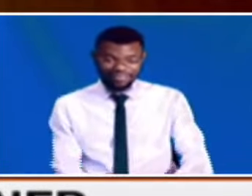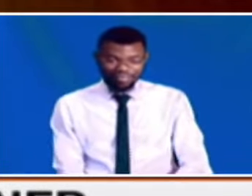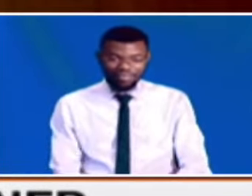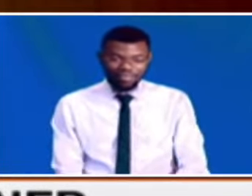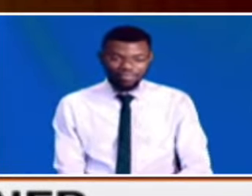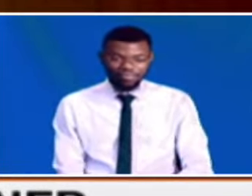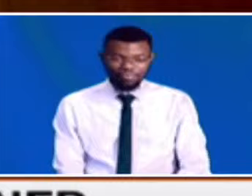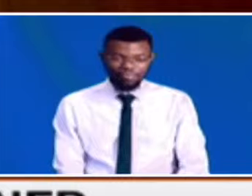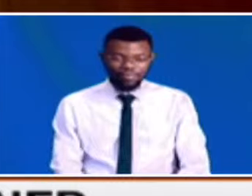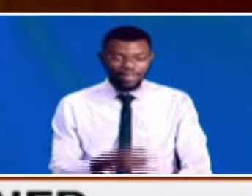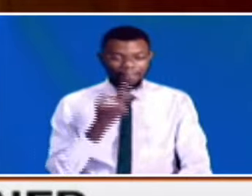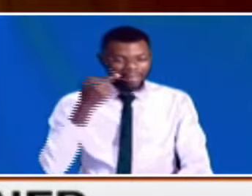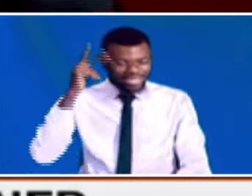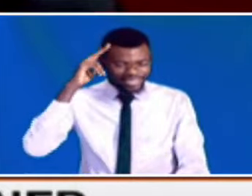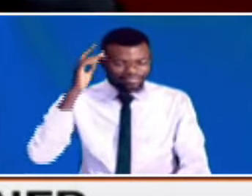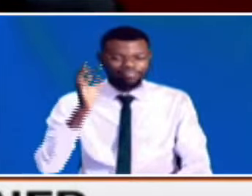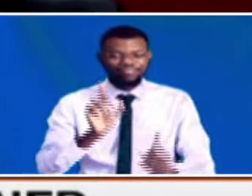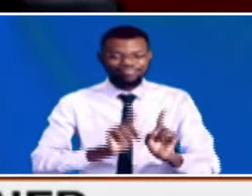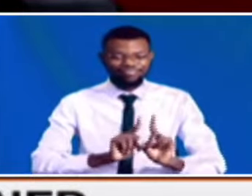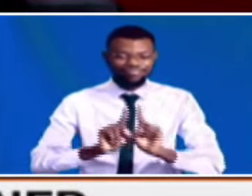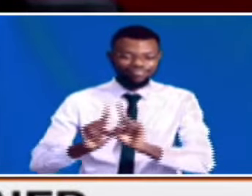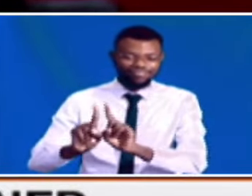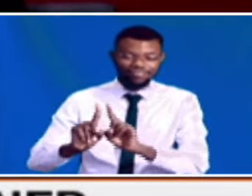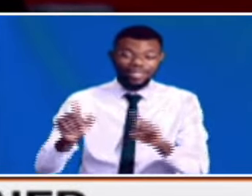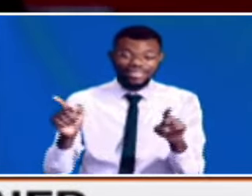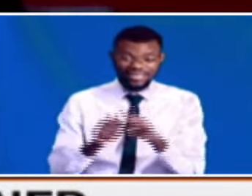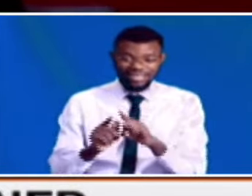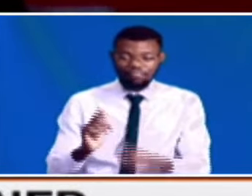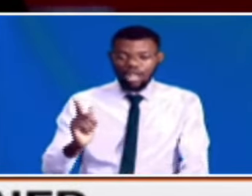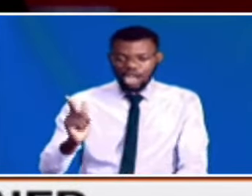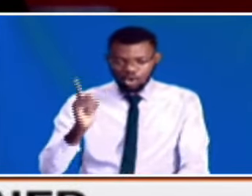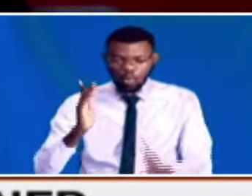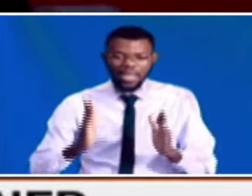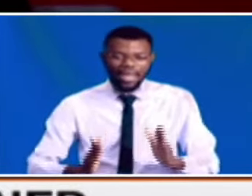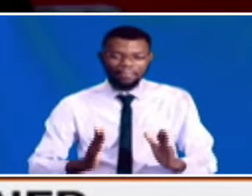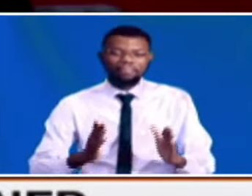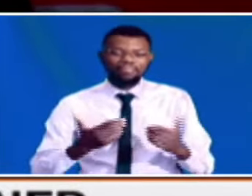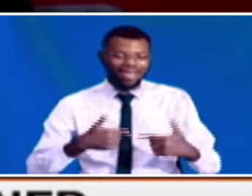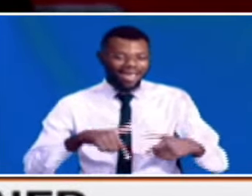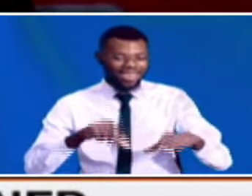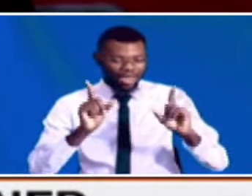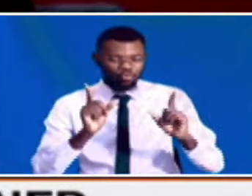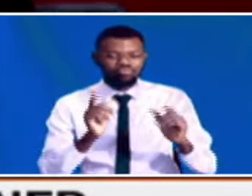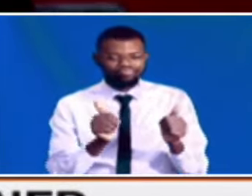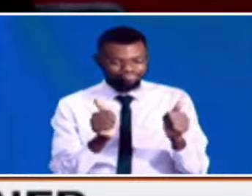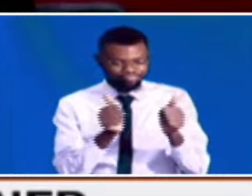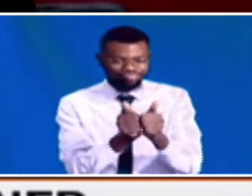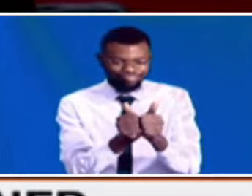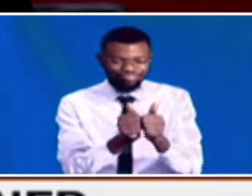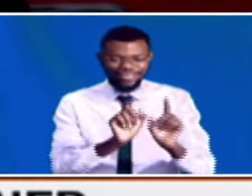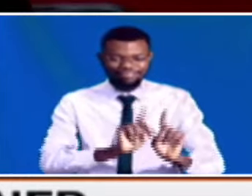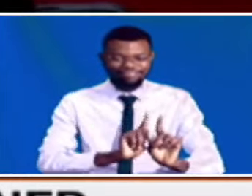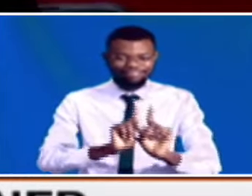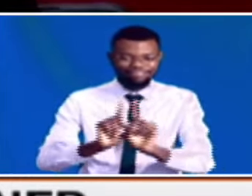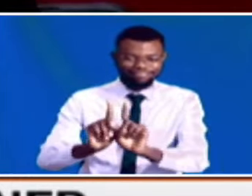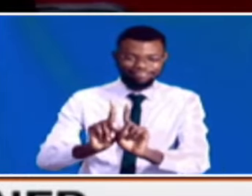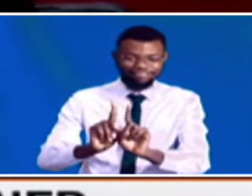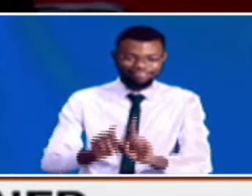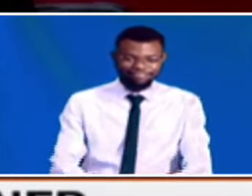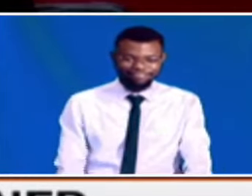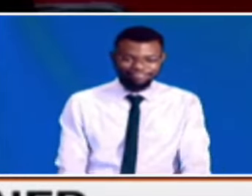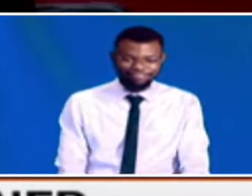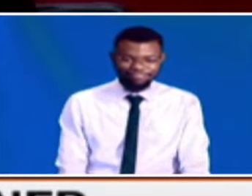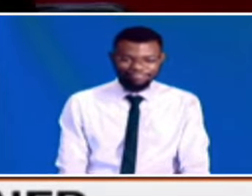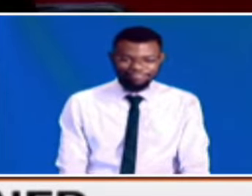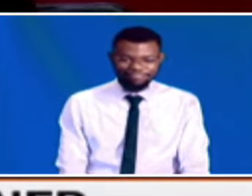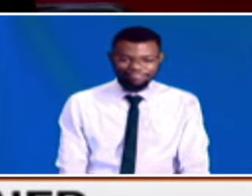parent, and also at all times he should be given access to his counsel, so that we can curtail or stop any